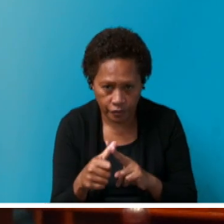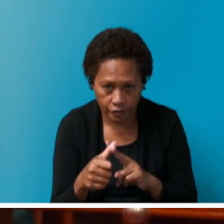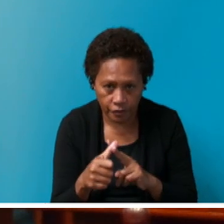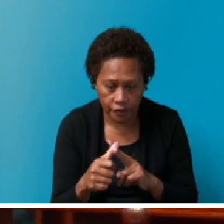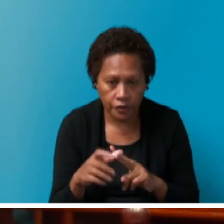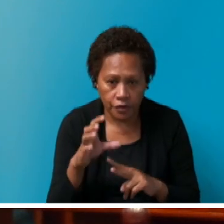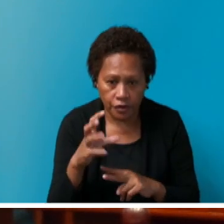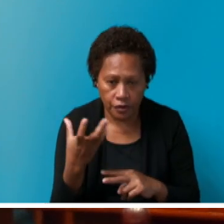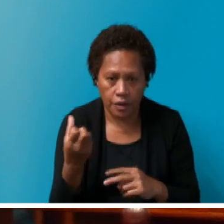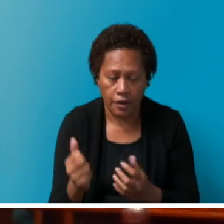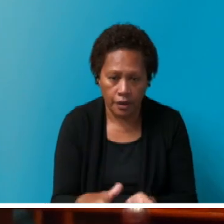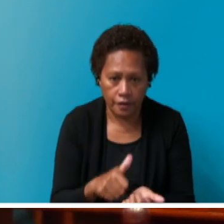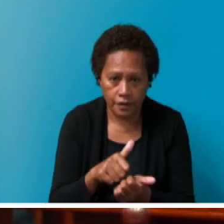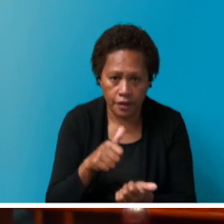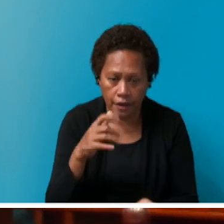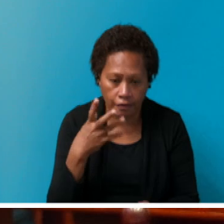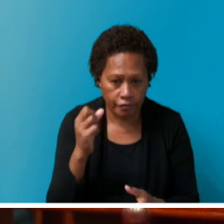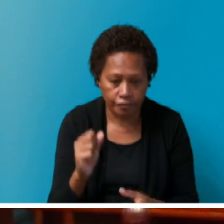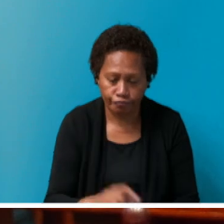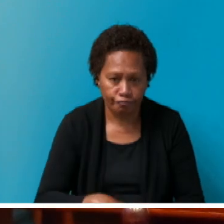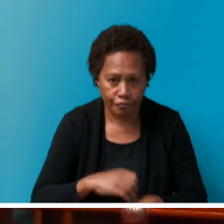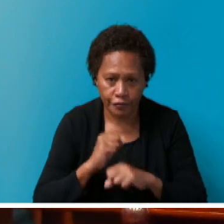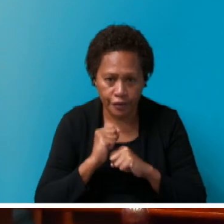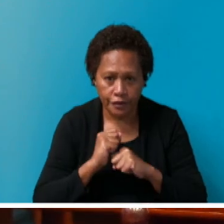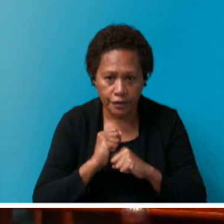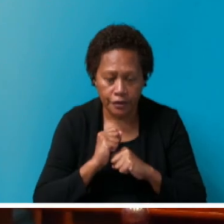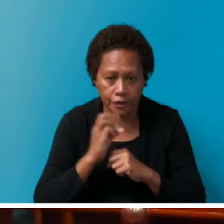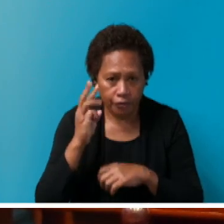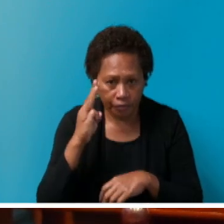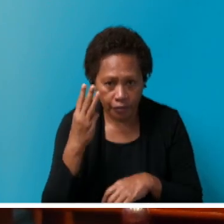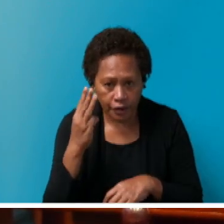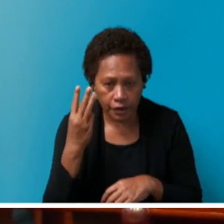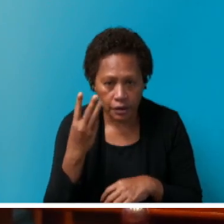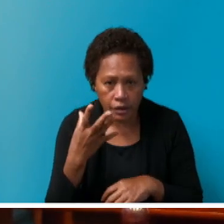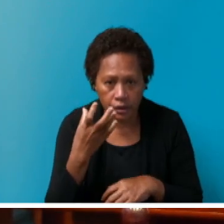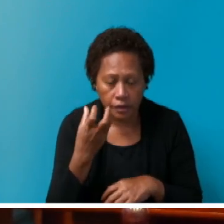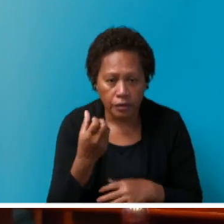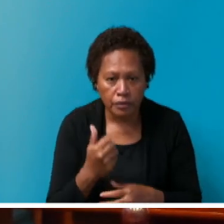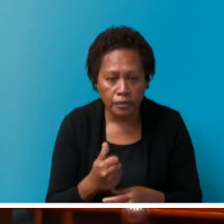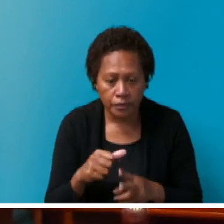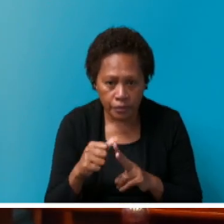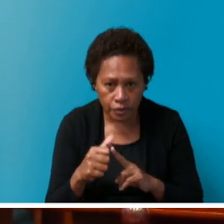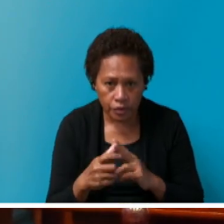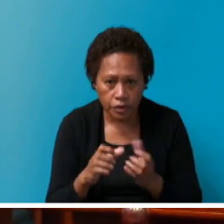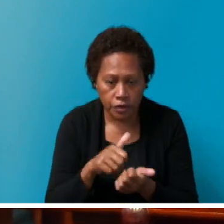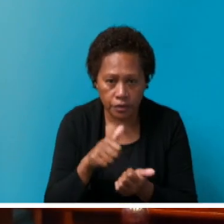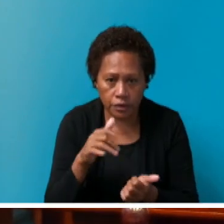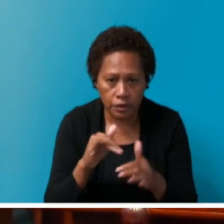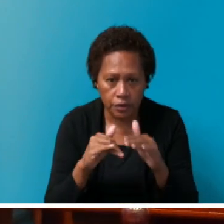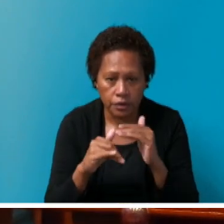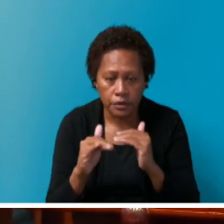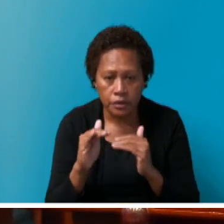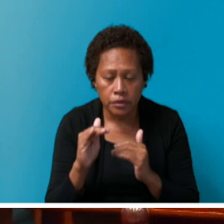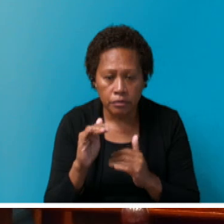certificate, certificates of competency of masters and crew, firefighting appliance certificate, fumigation certificate